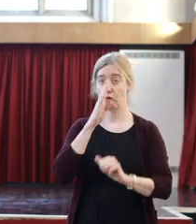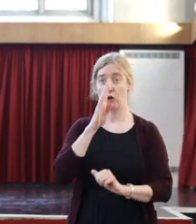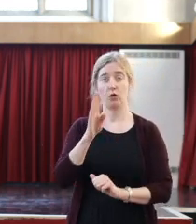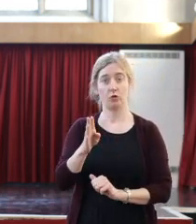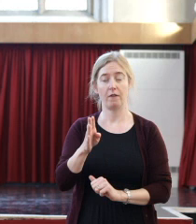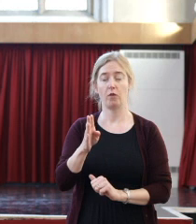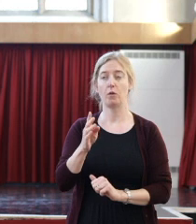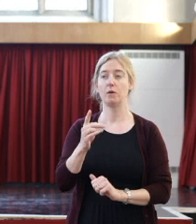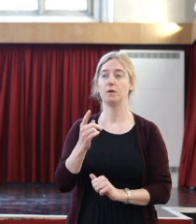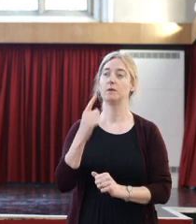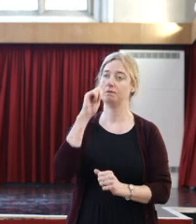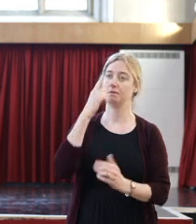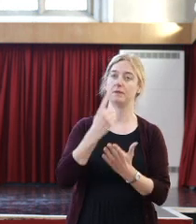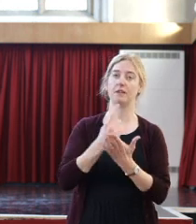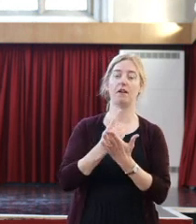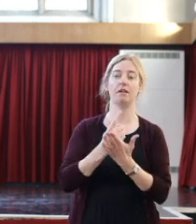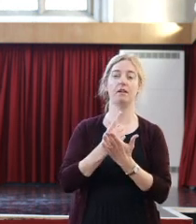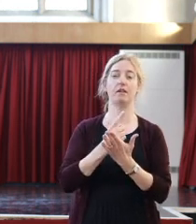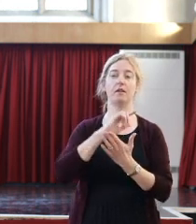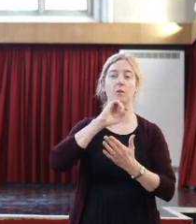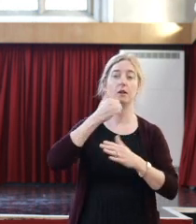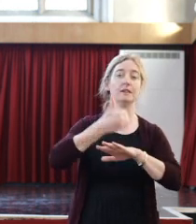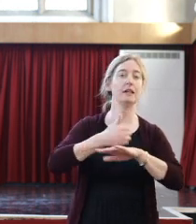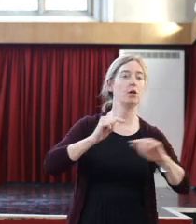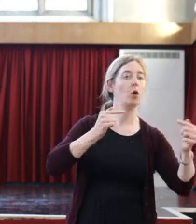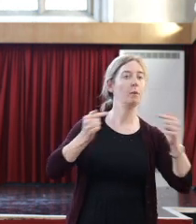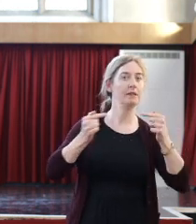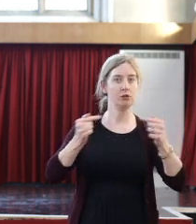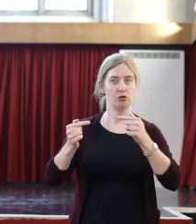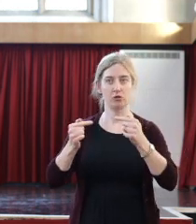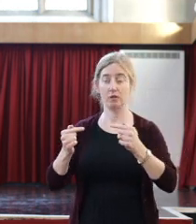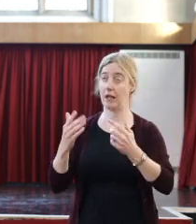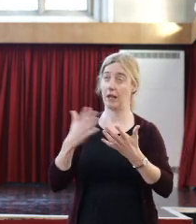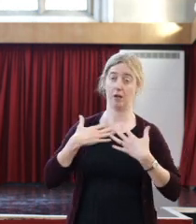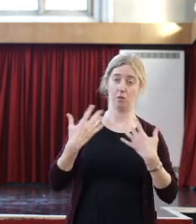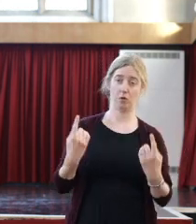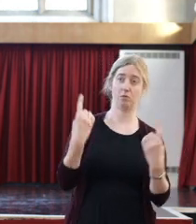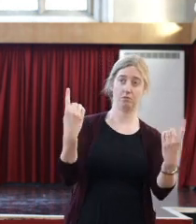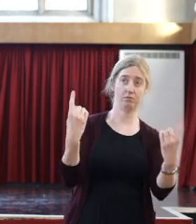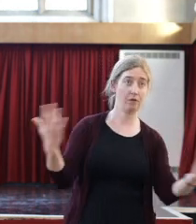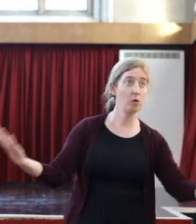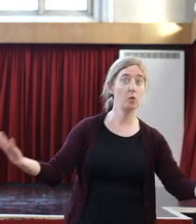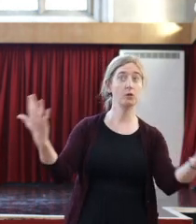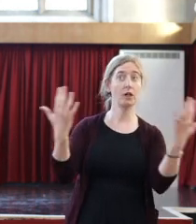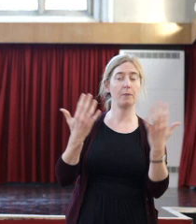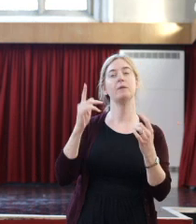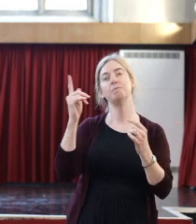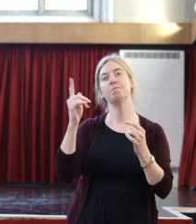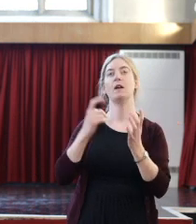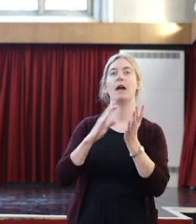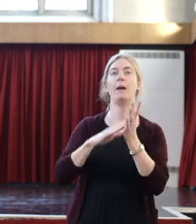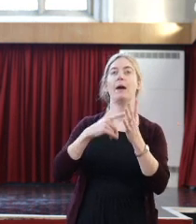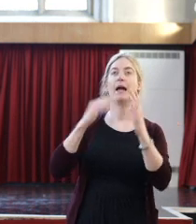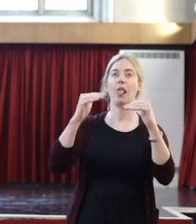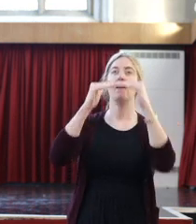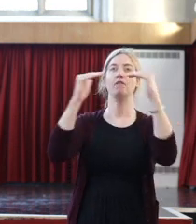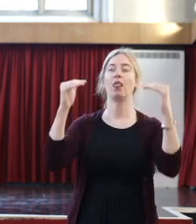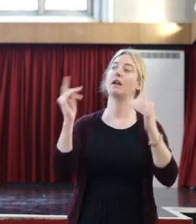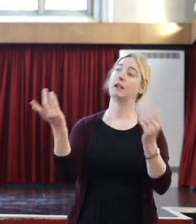straightforward. We just decided to establish a competition, an open call out, primarily the MA students.